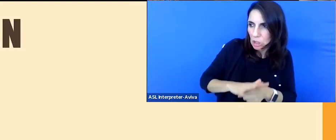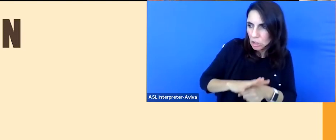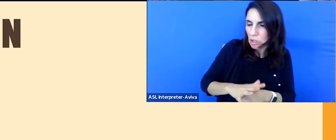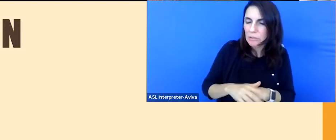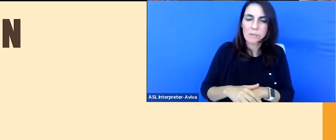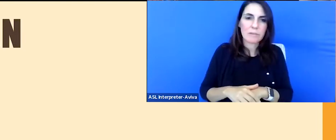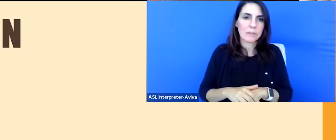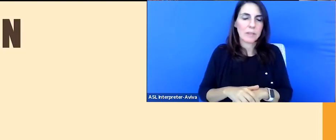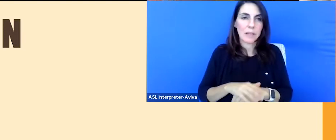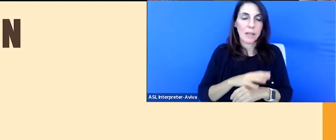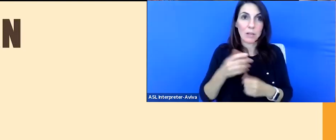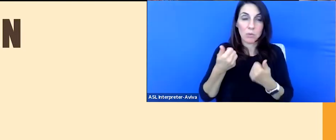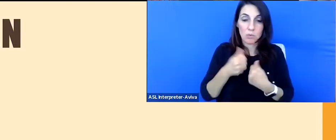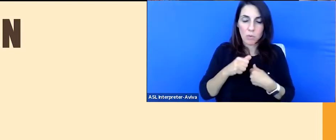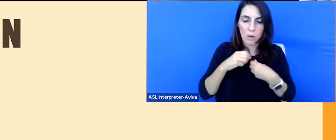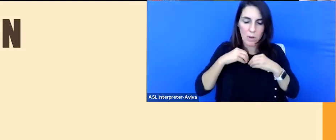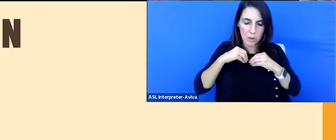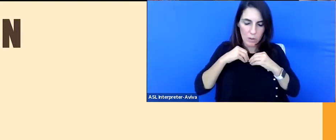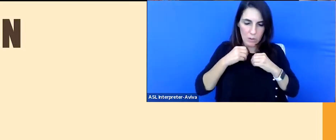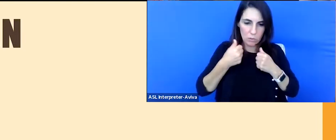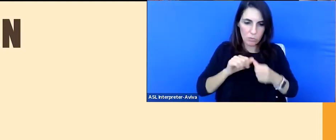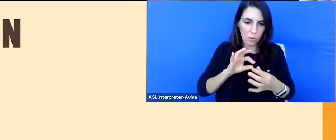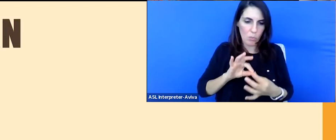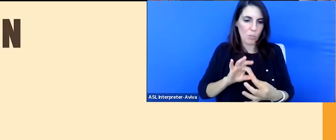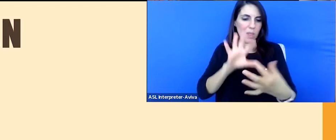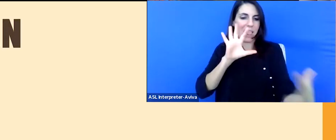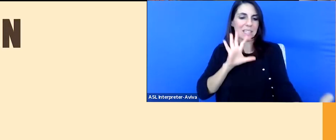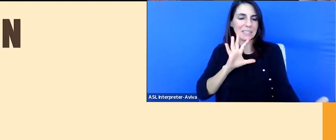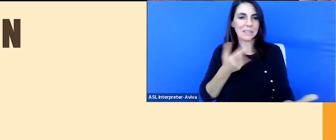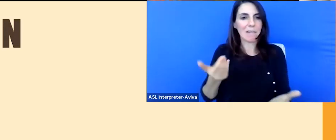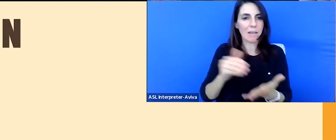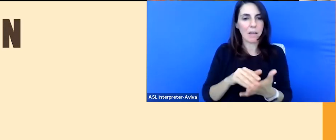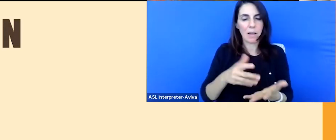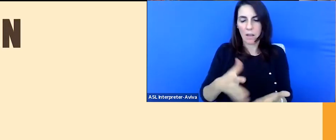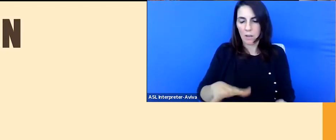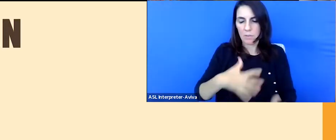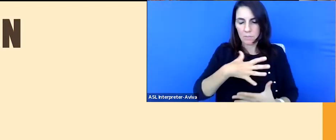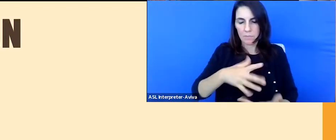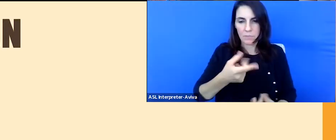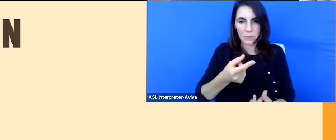and release it. Again, let's do this again. Let's take a cleansing breath